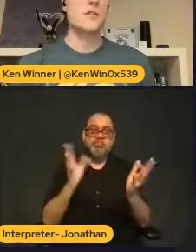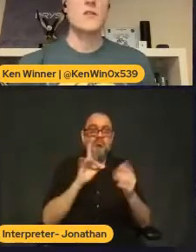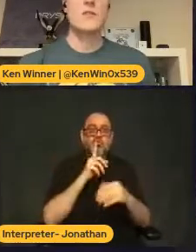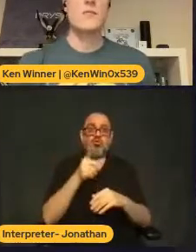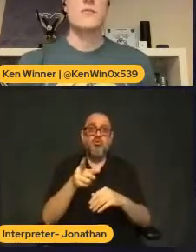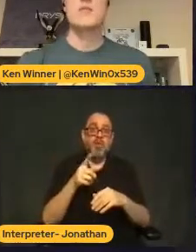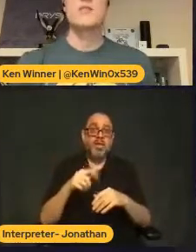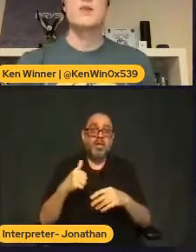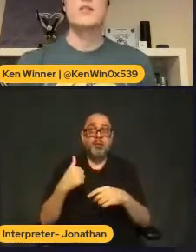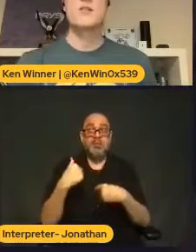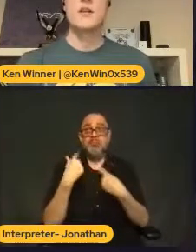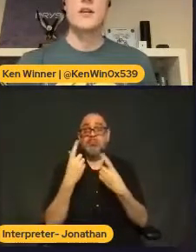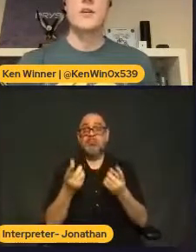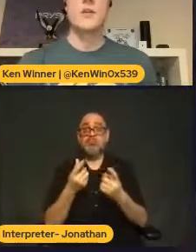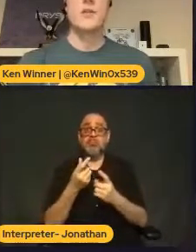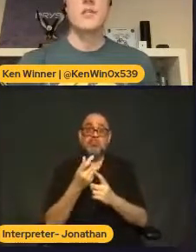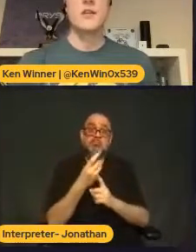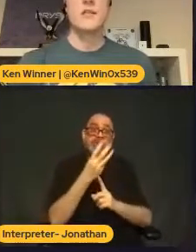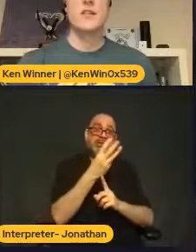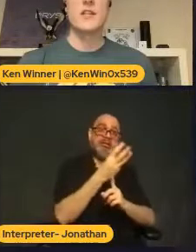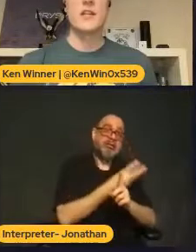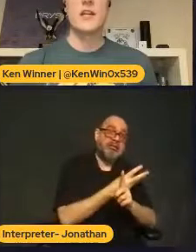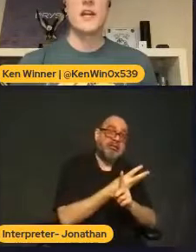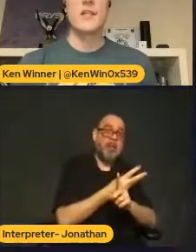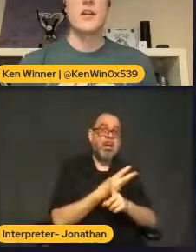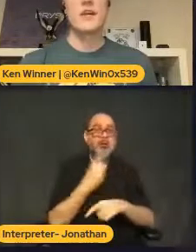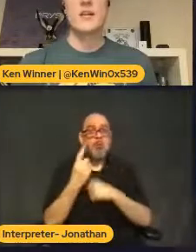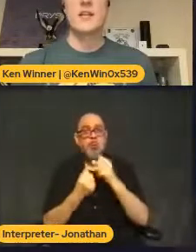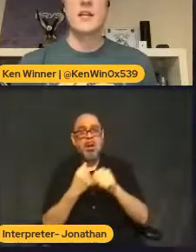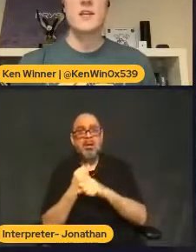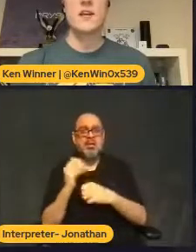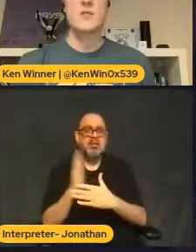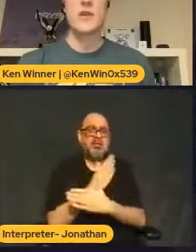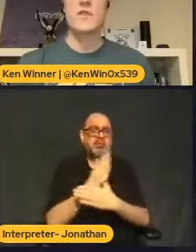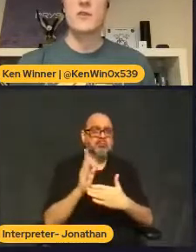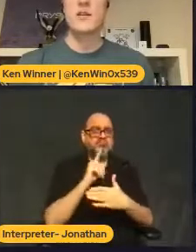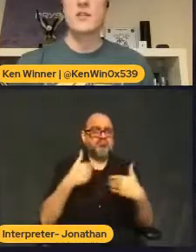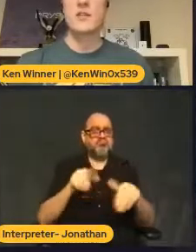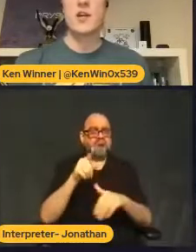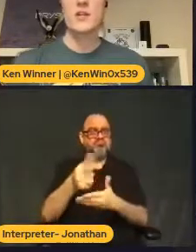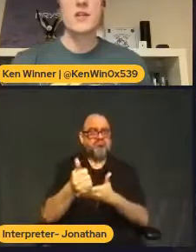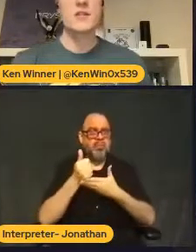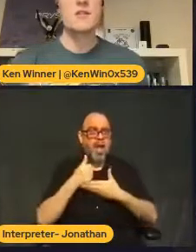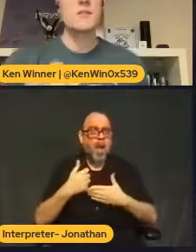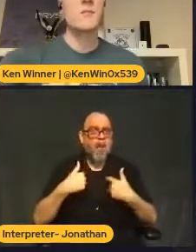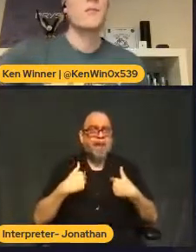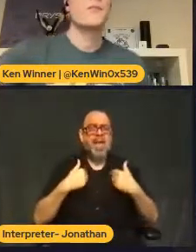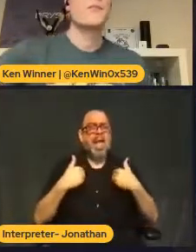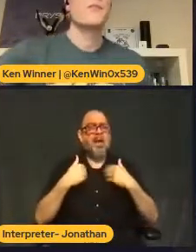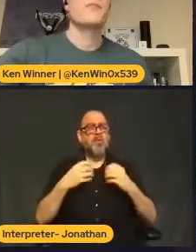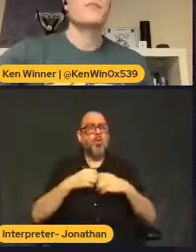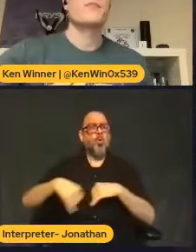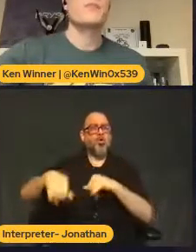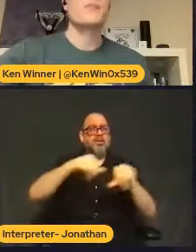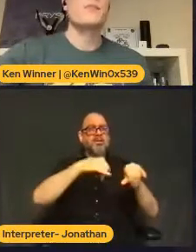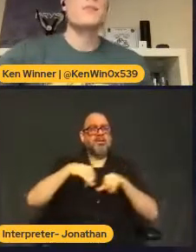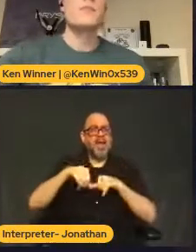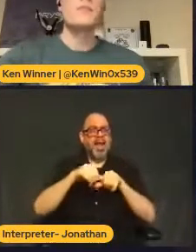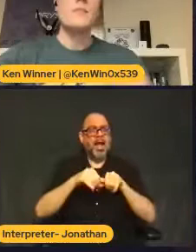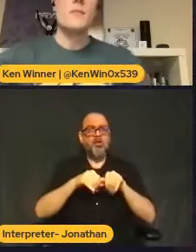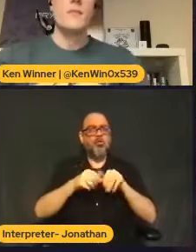last, you know, 6 months to a year using all of this and having a kind of standardized way of creating these projects.